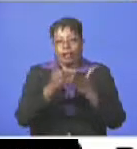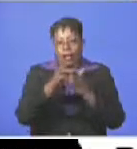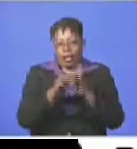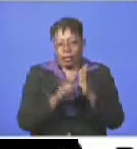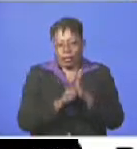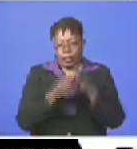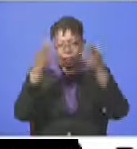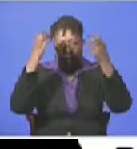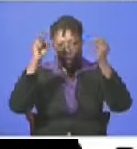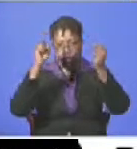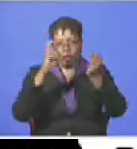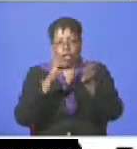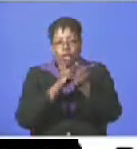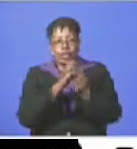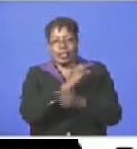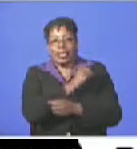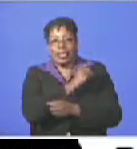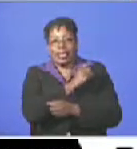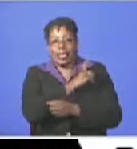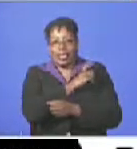Hospital President, Dr. Charles Diggis.